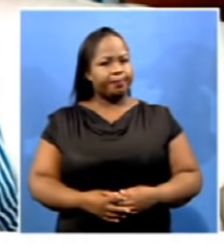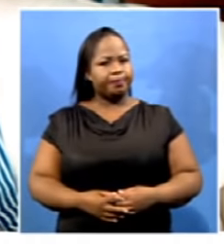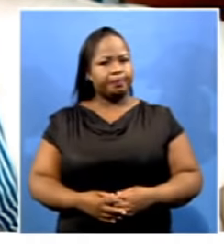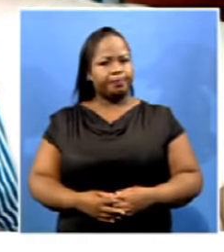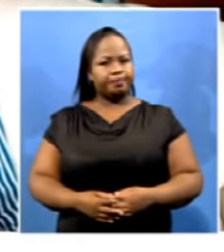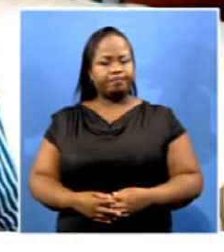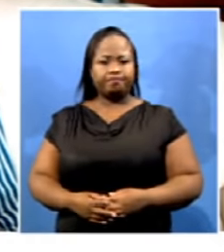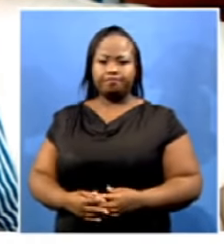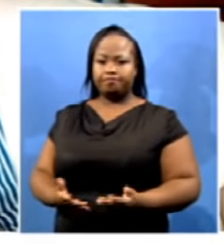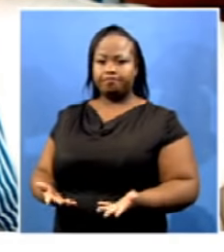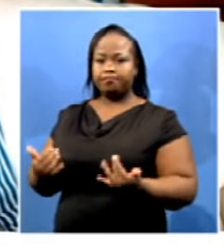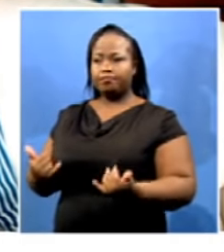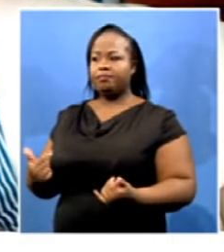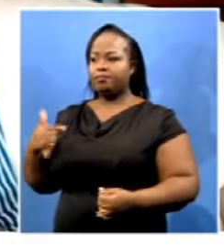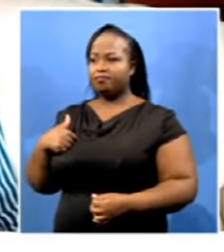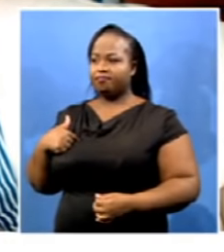Well,